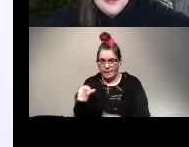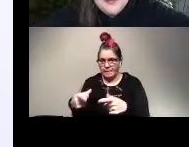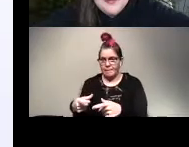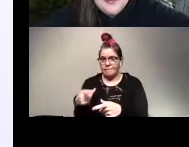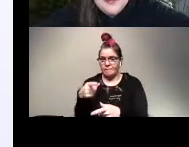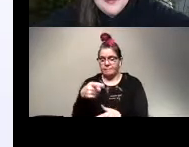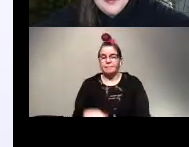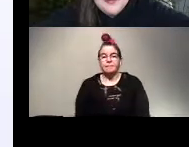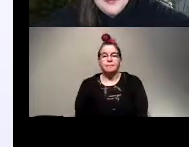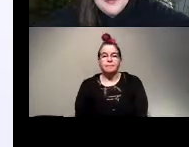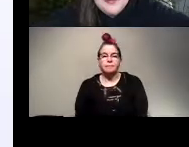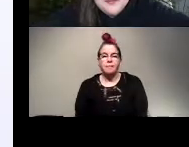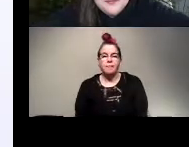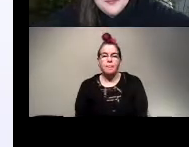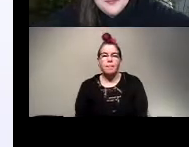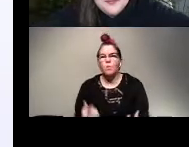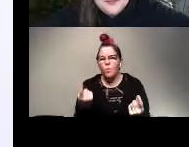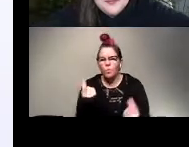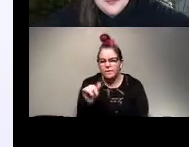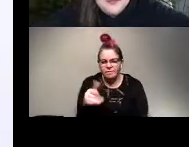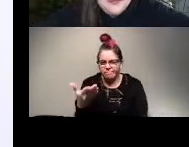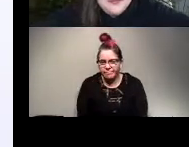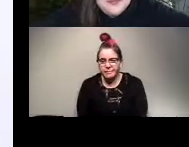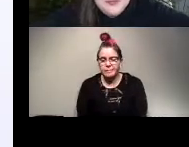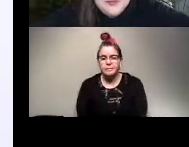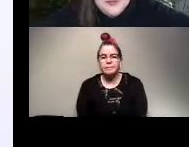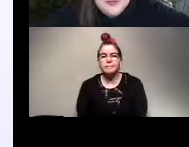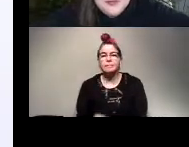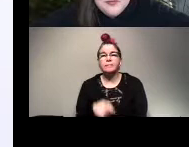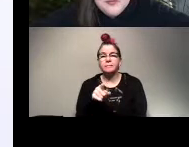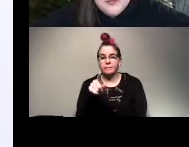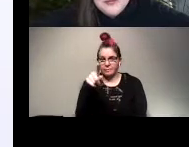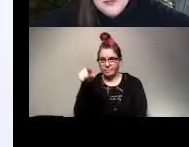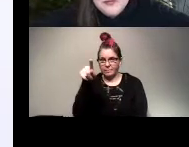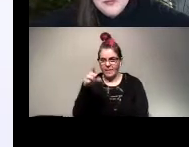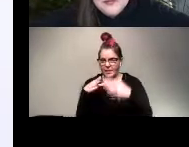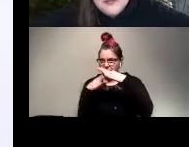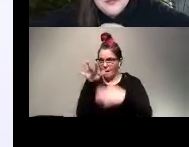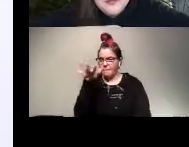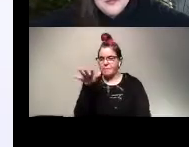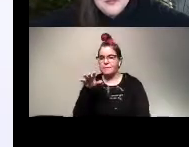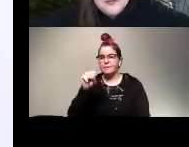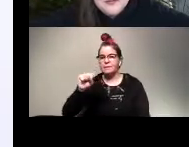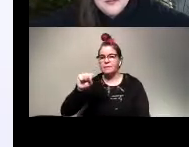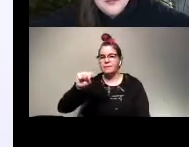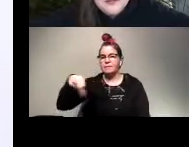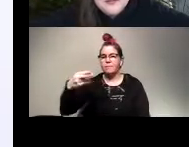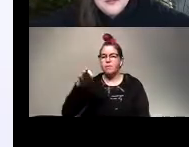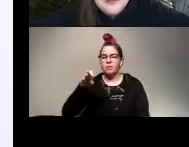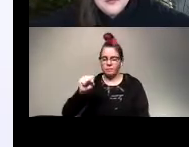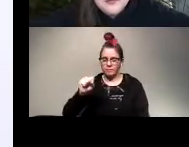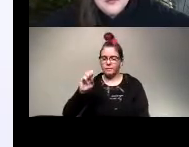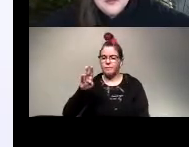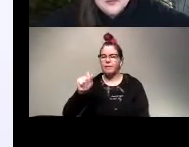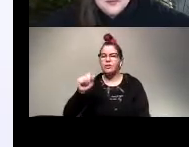Now, what are we looking at here? So up here, these are Staph aureus, which is a bacteria that can infect